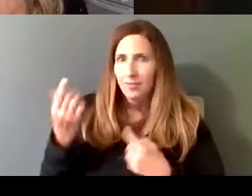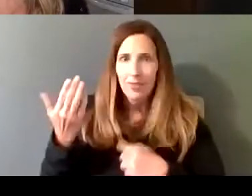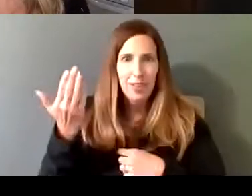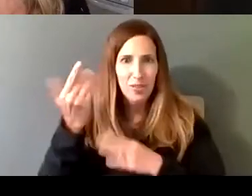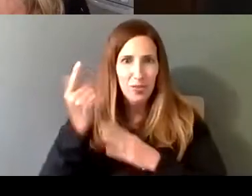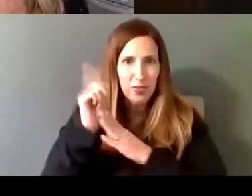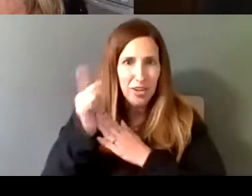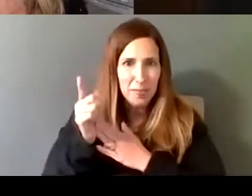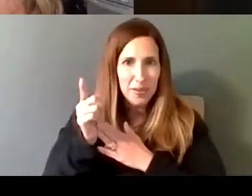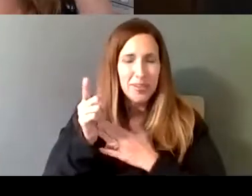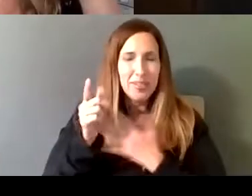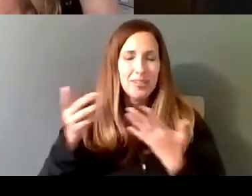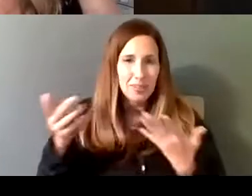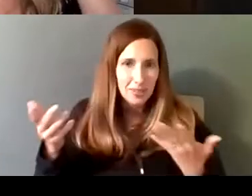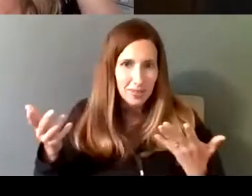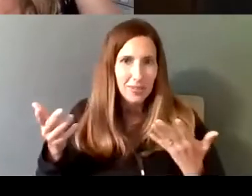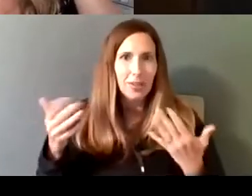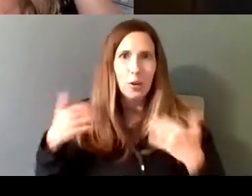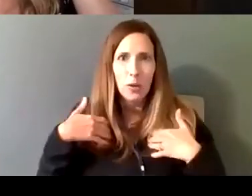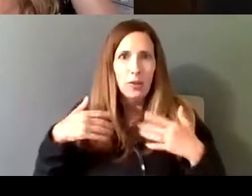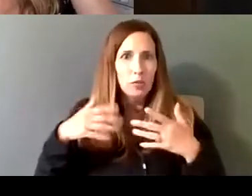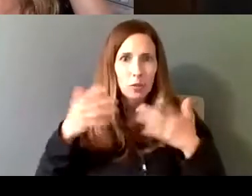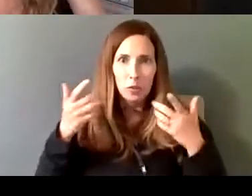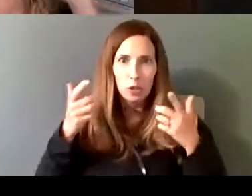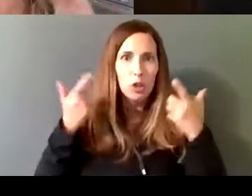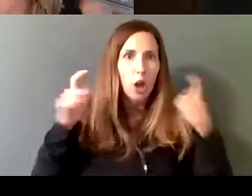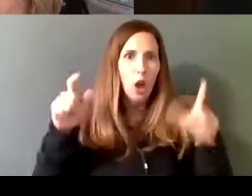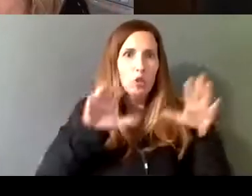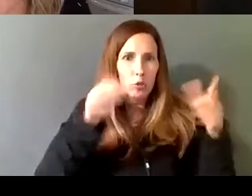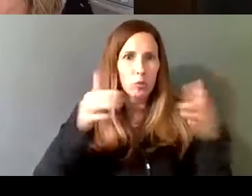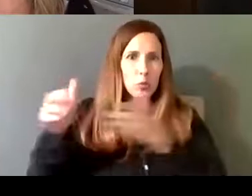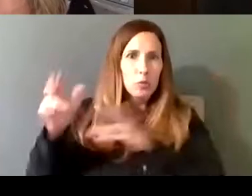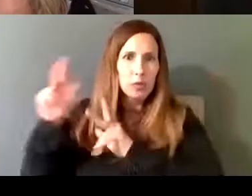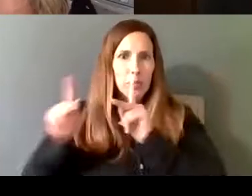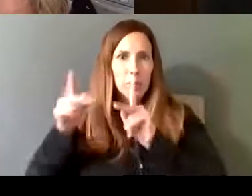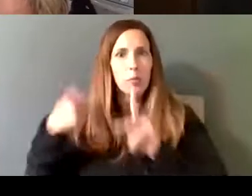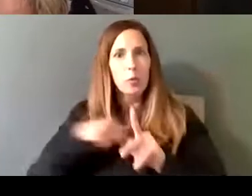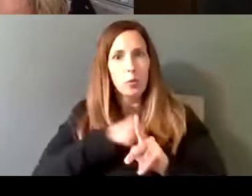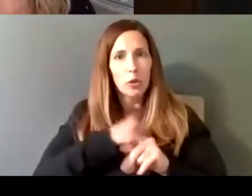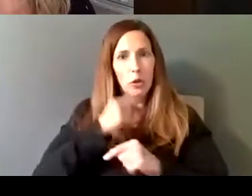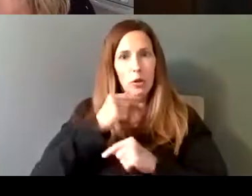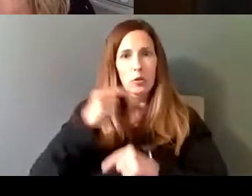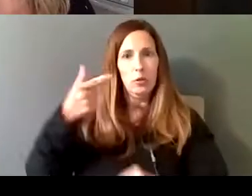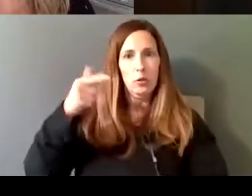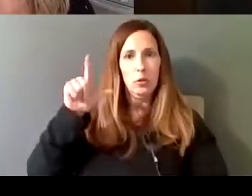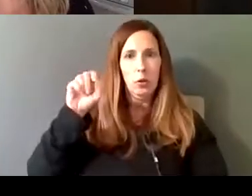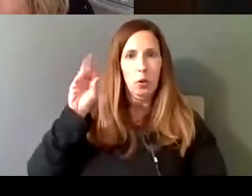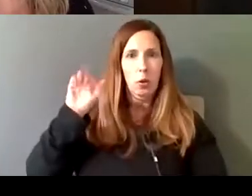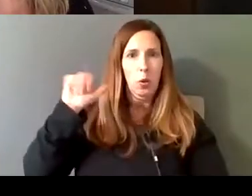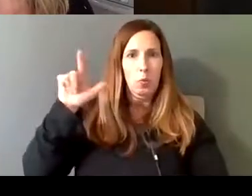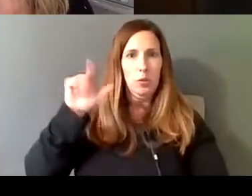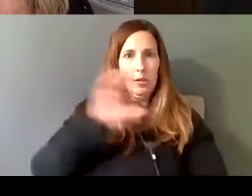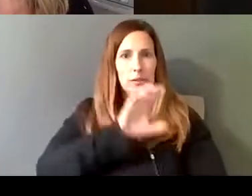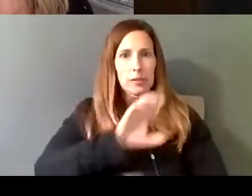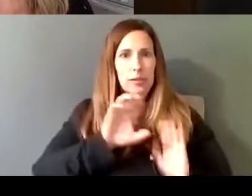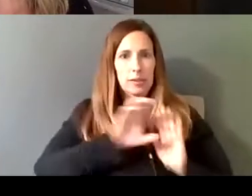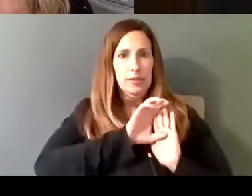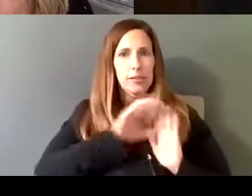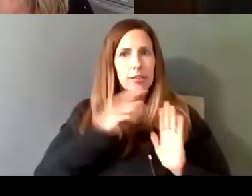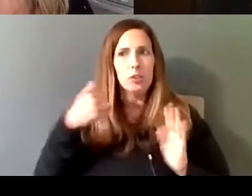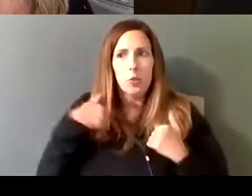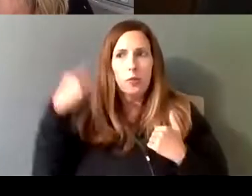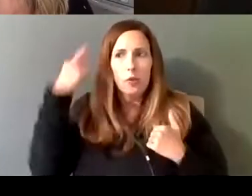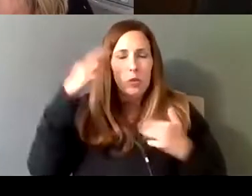minutes, of people, we're global citizens. We have a lot of reason to connect with everyone. And